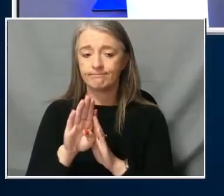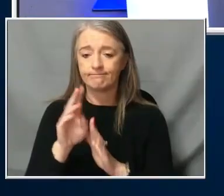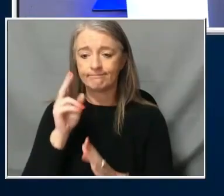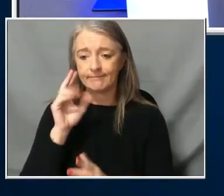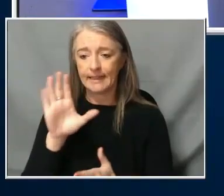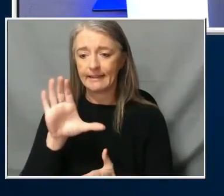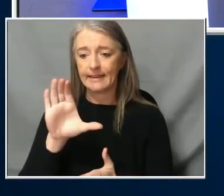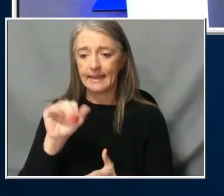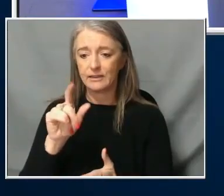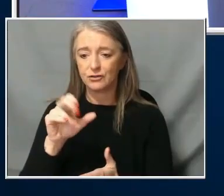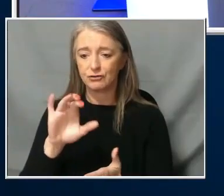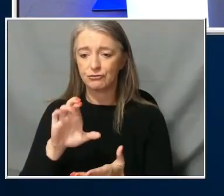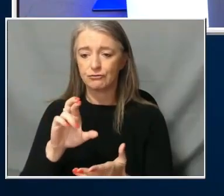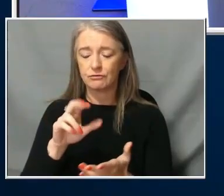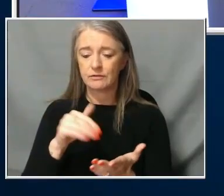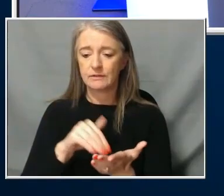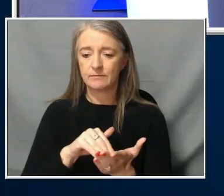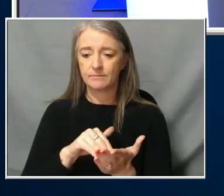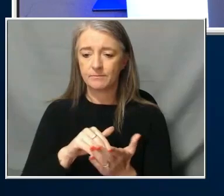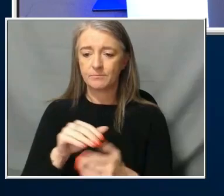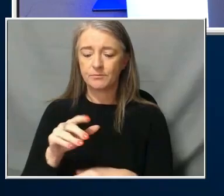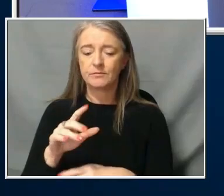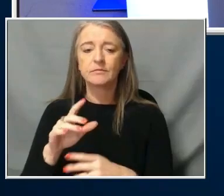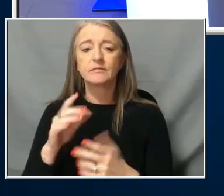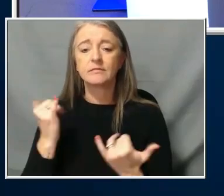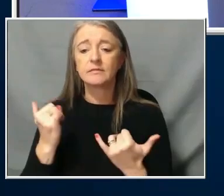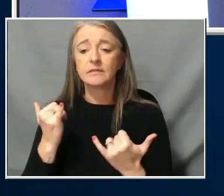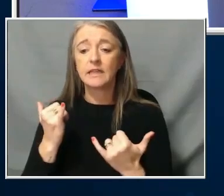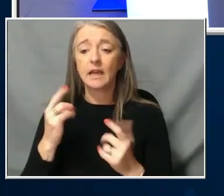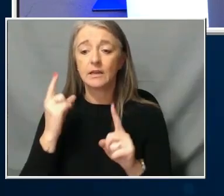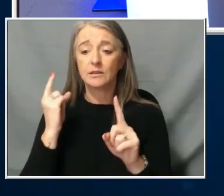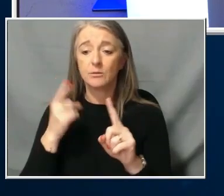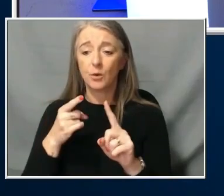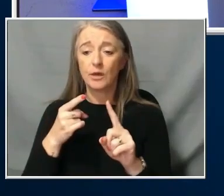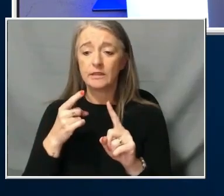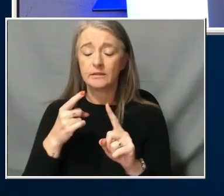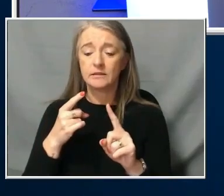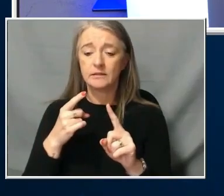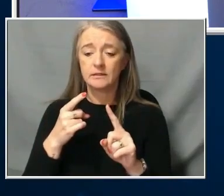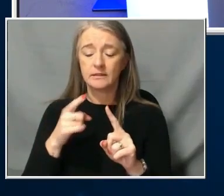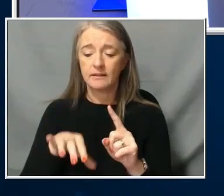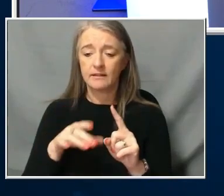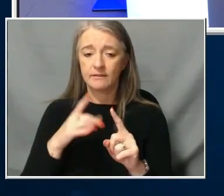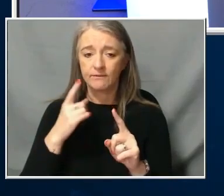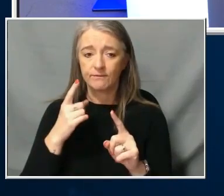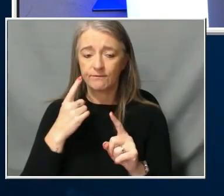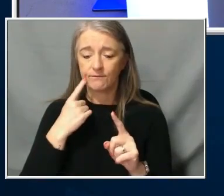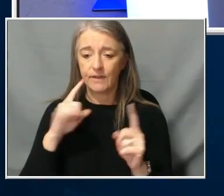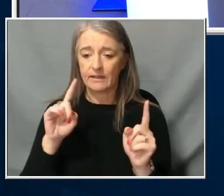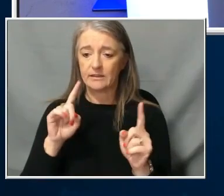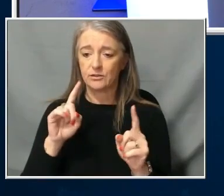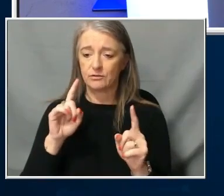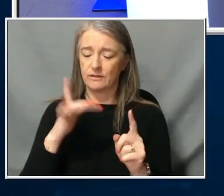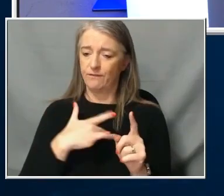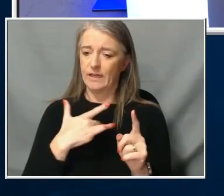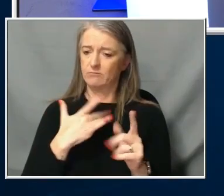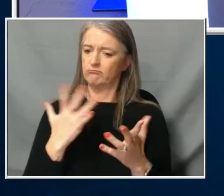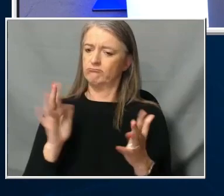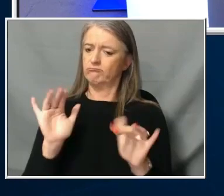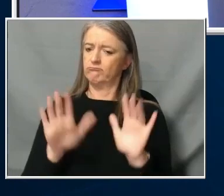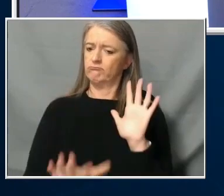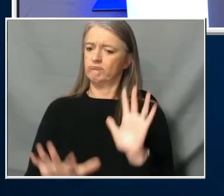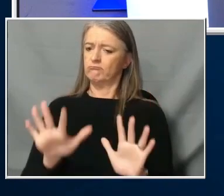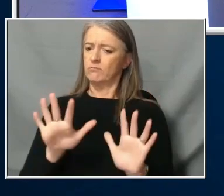And Dr. Awarjabi, was there a point, and can you pinpoint a point where you finally started to be alarmed by this, where you're thinking, what is